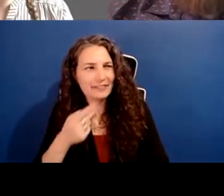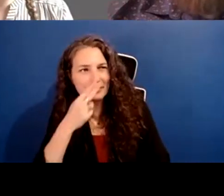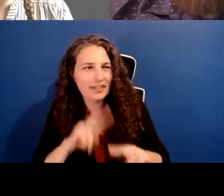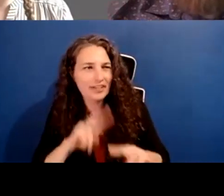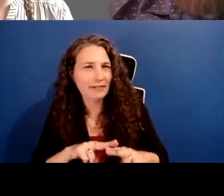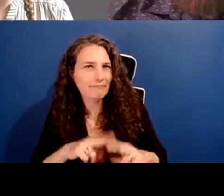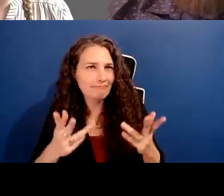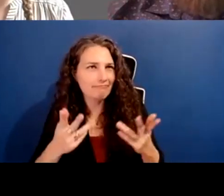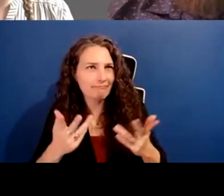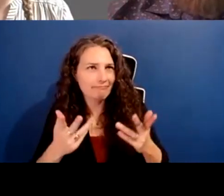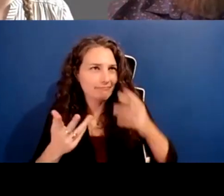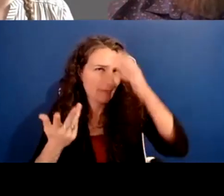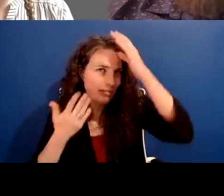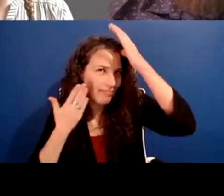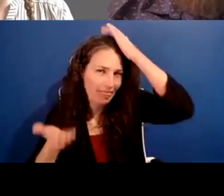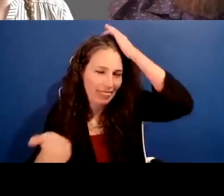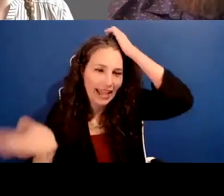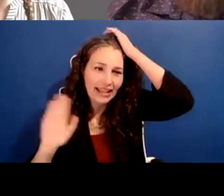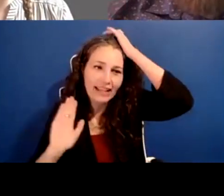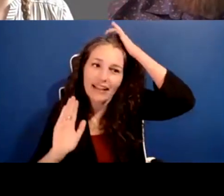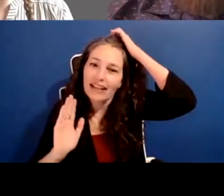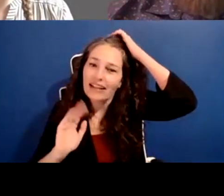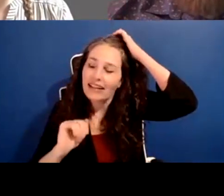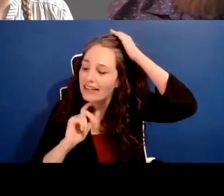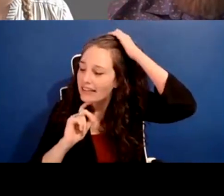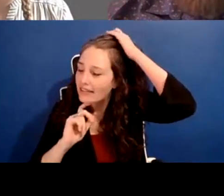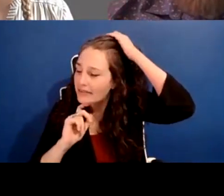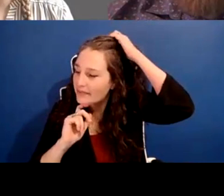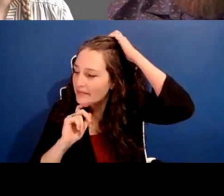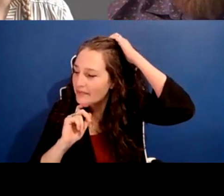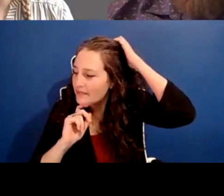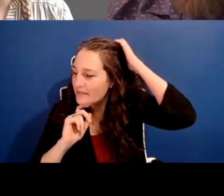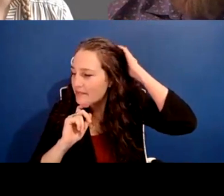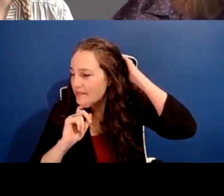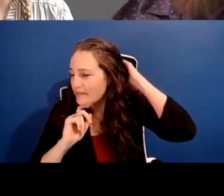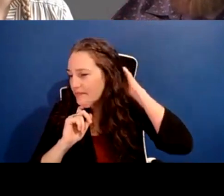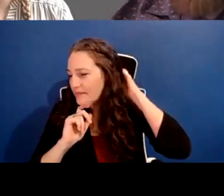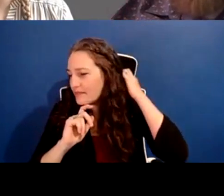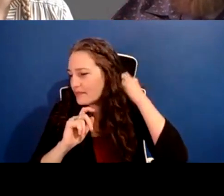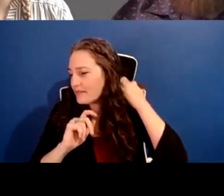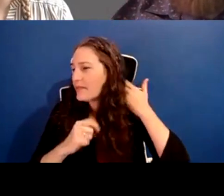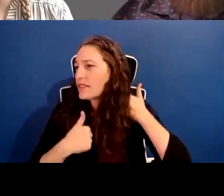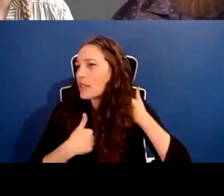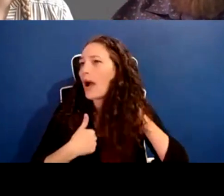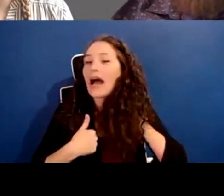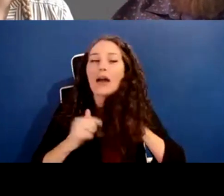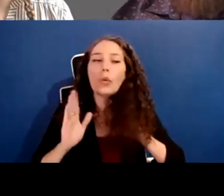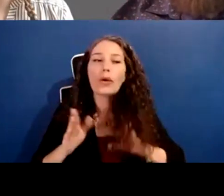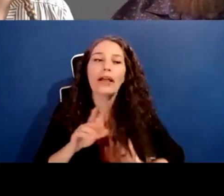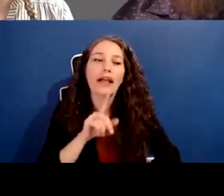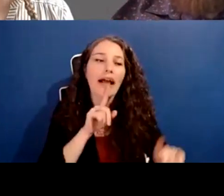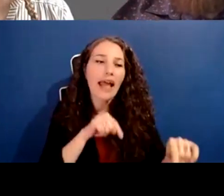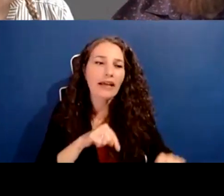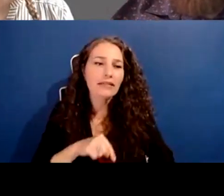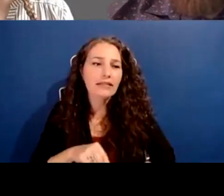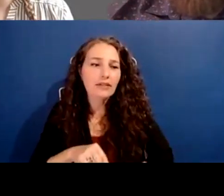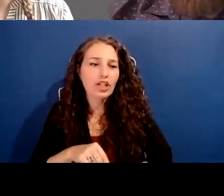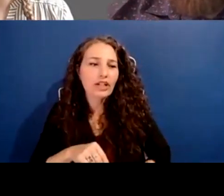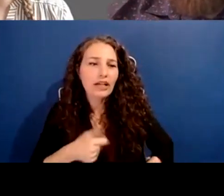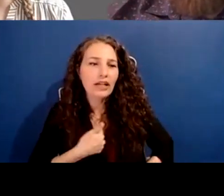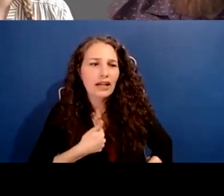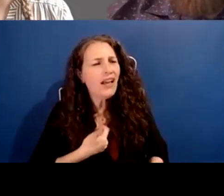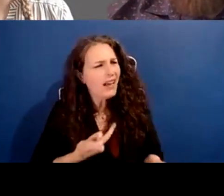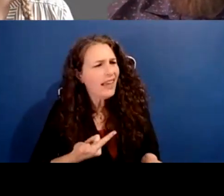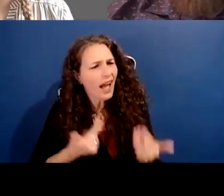I'll just give my answer to that first, and I'll turn it over to everyone else. My answer is feel free to inject humor in your podcast,